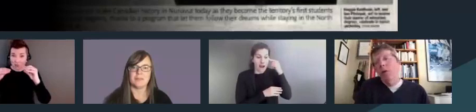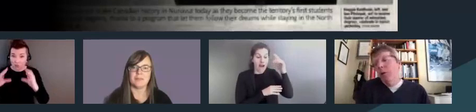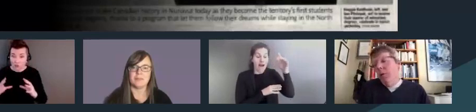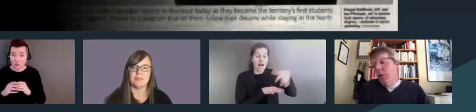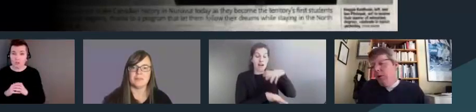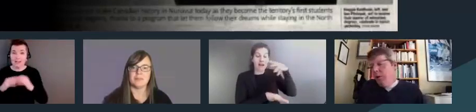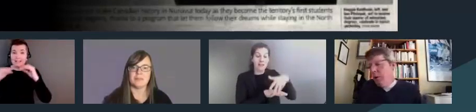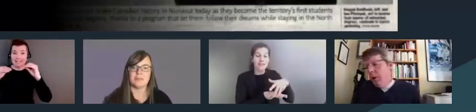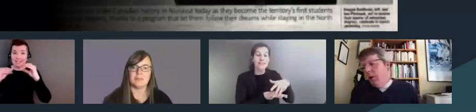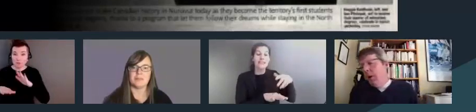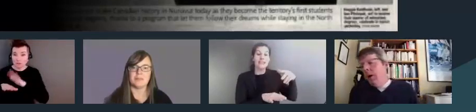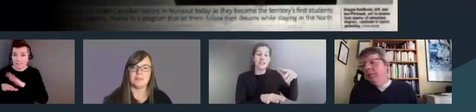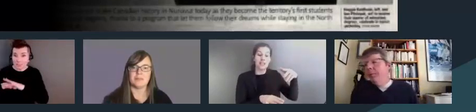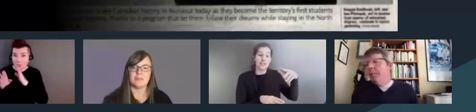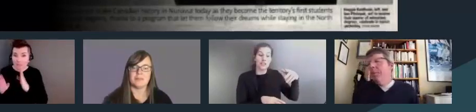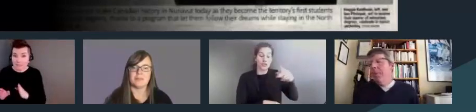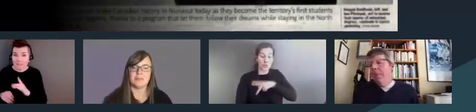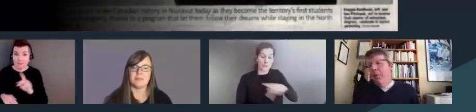is now Nunavut